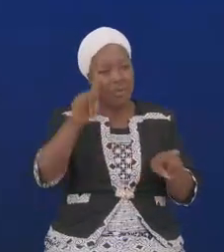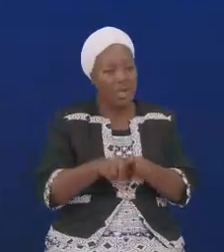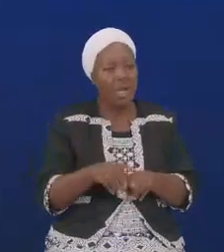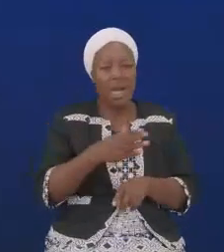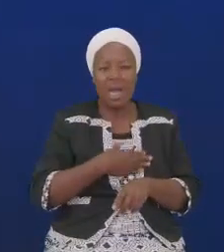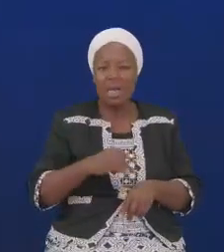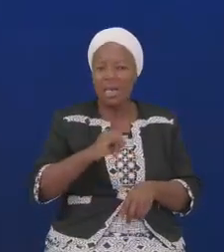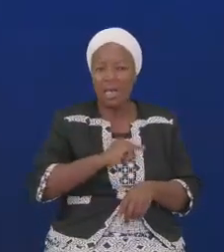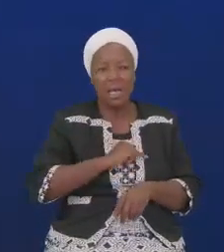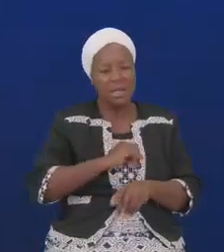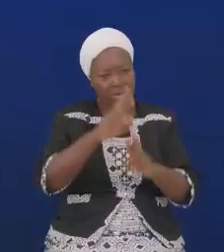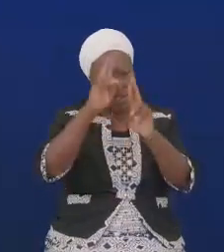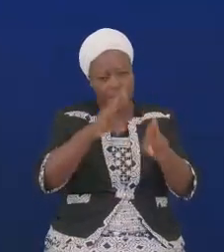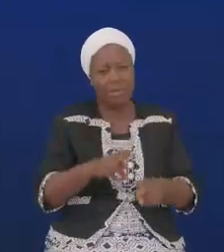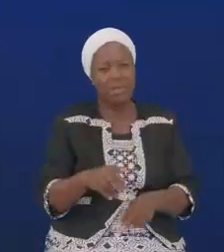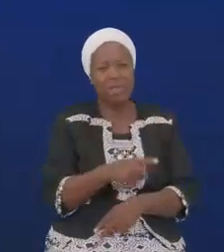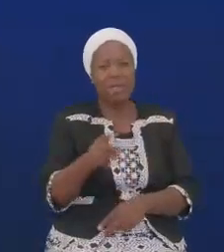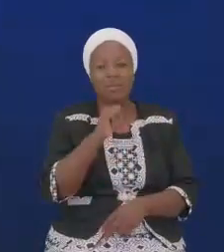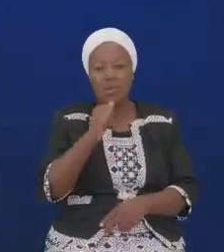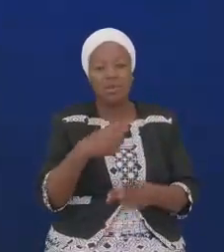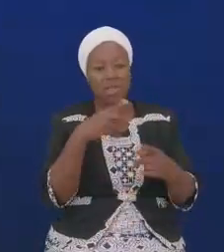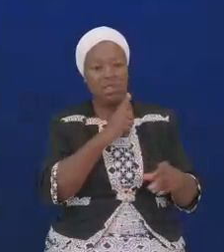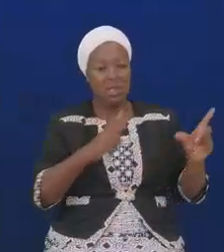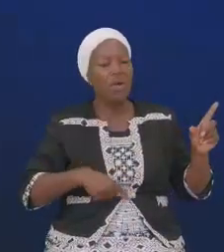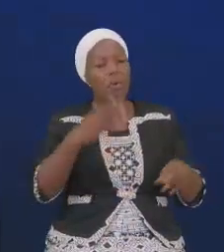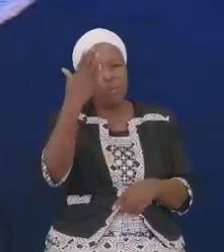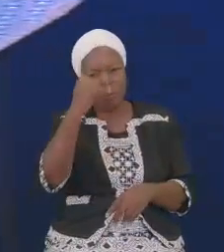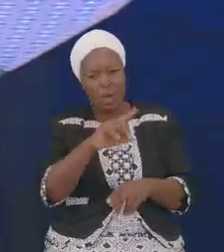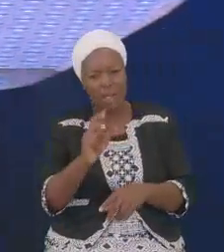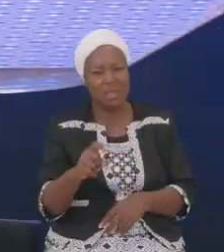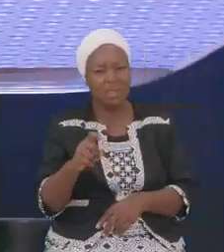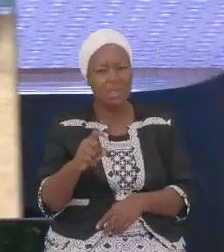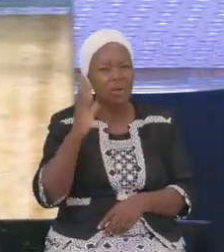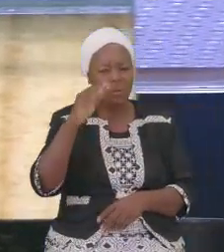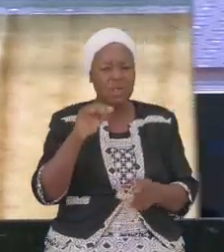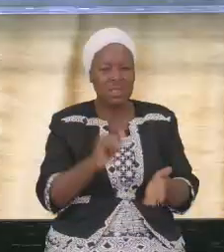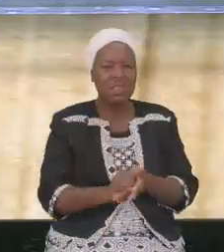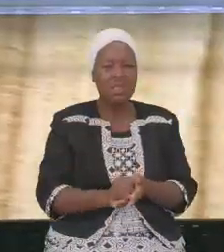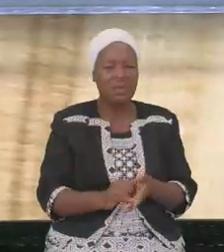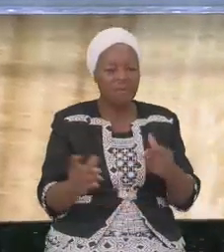regarded them not, says the Lord. Why was the first covenant